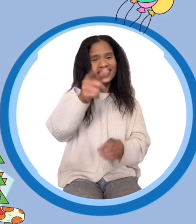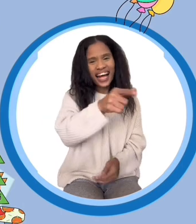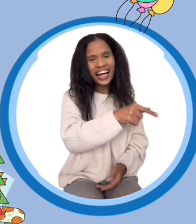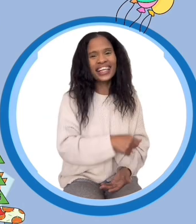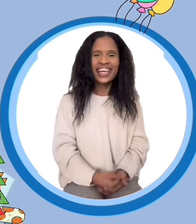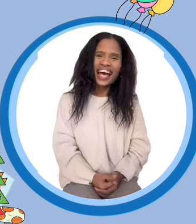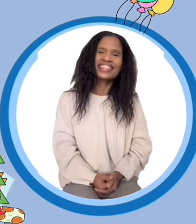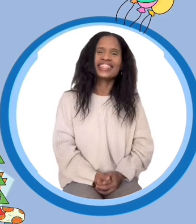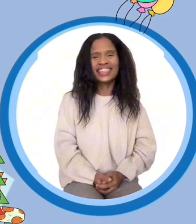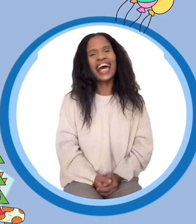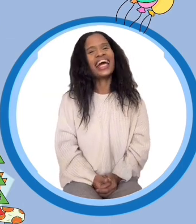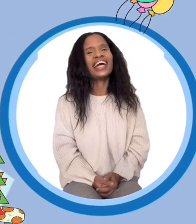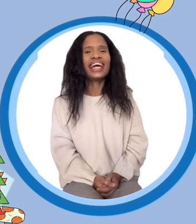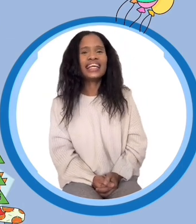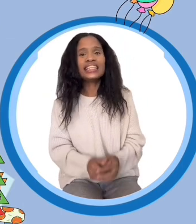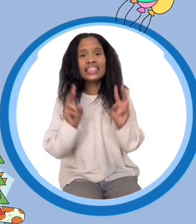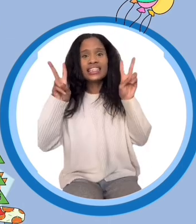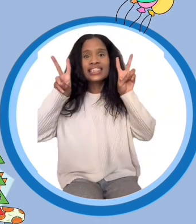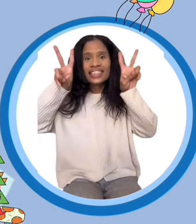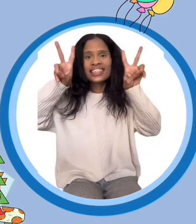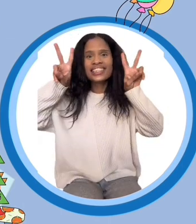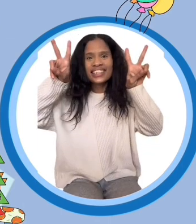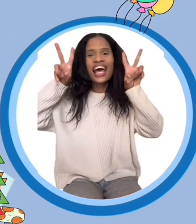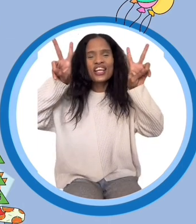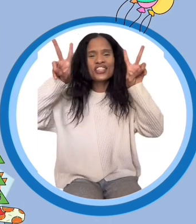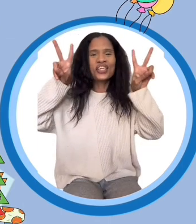well done, yes, today is